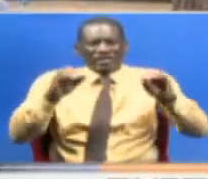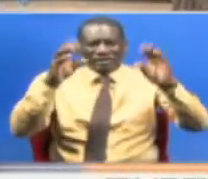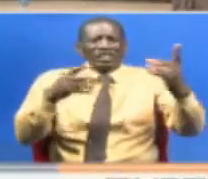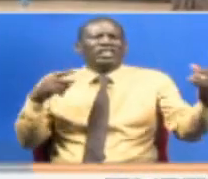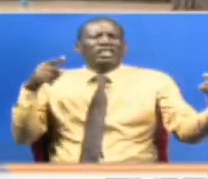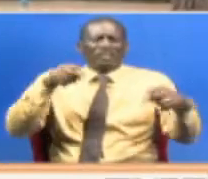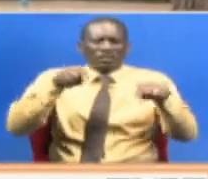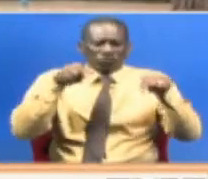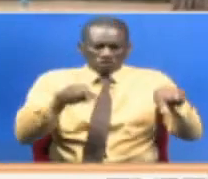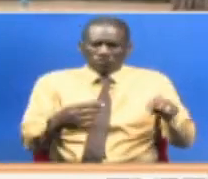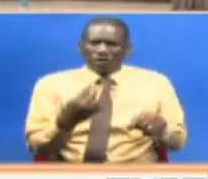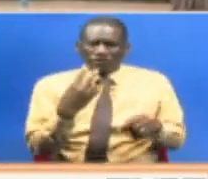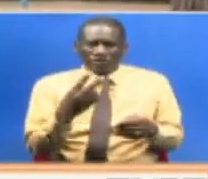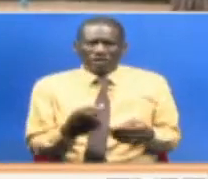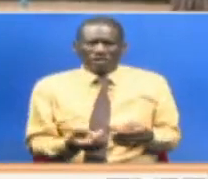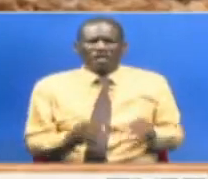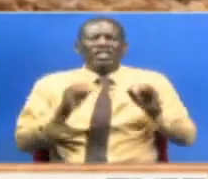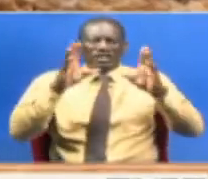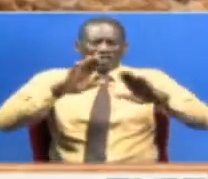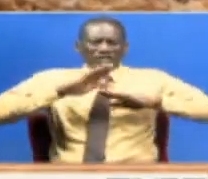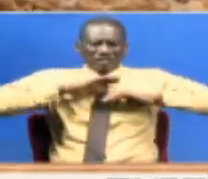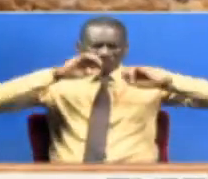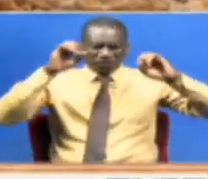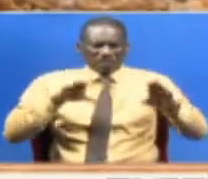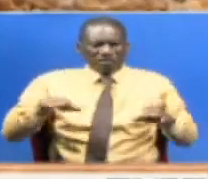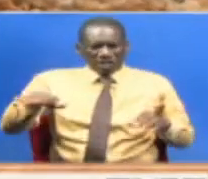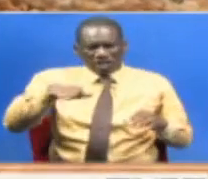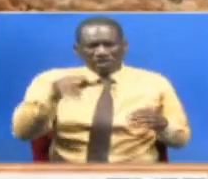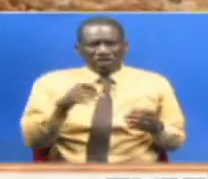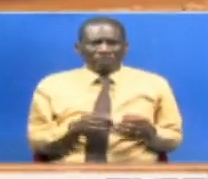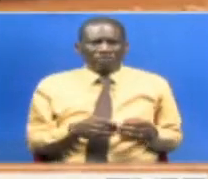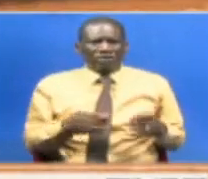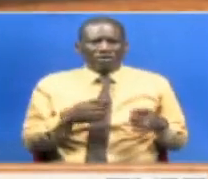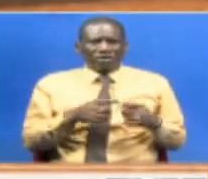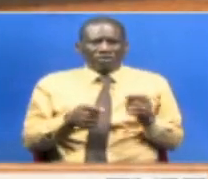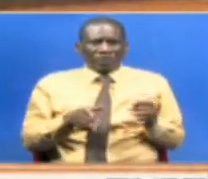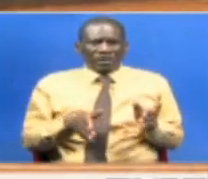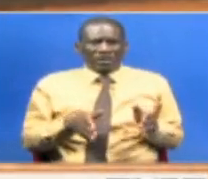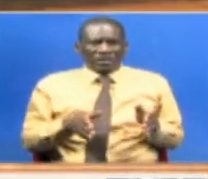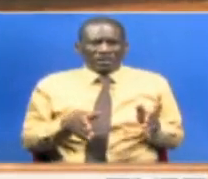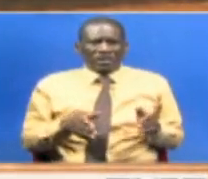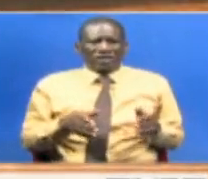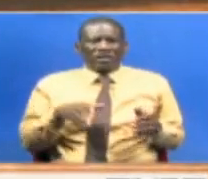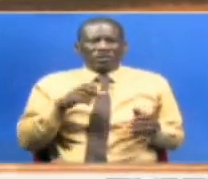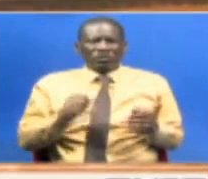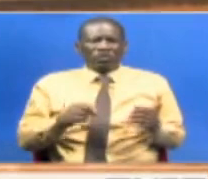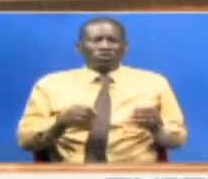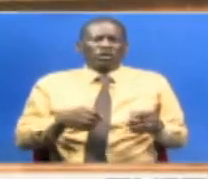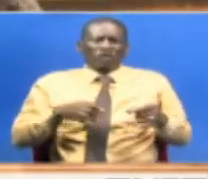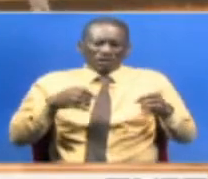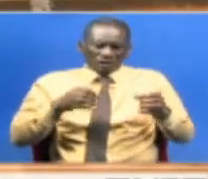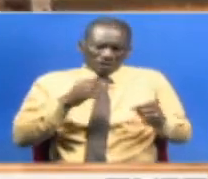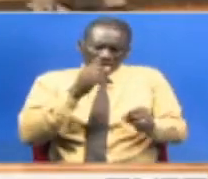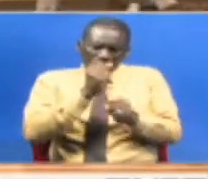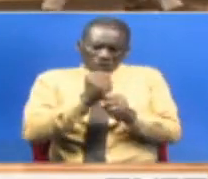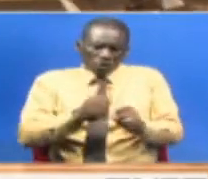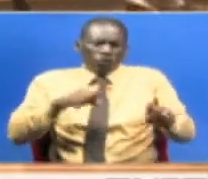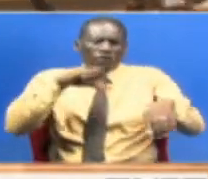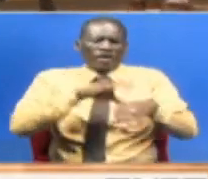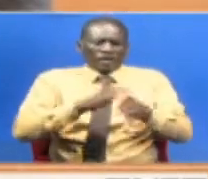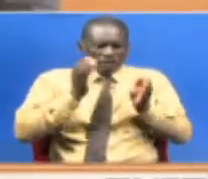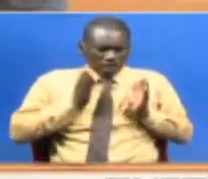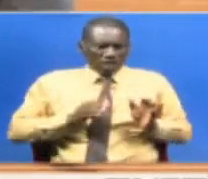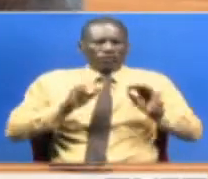tunaona kuna uchache wa walimu. However, the road to building the required human resources in the education sector